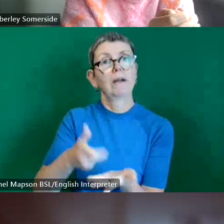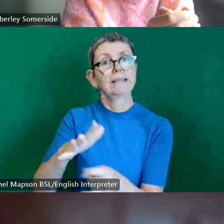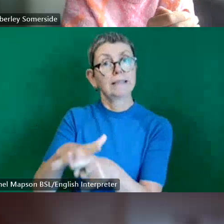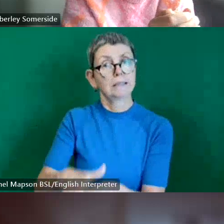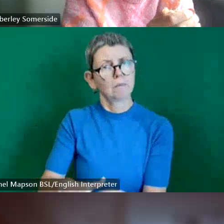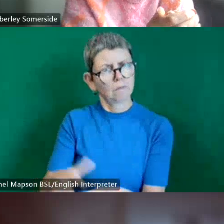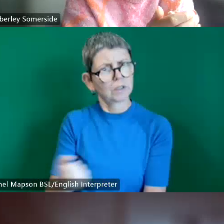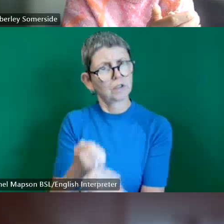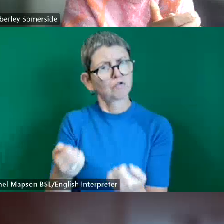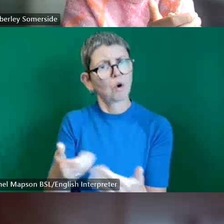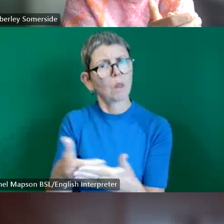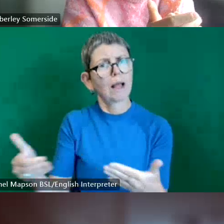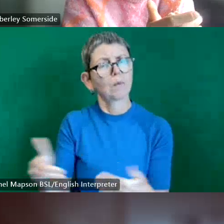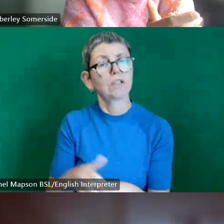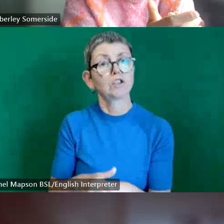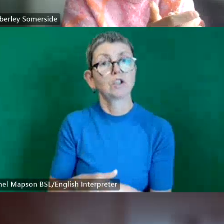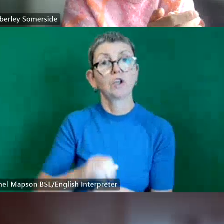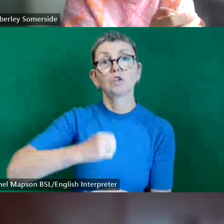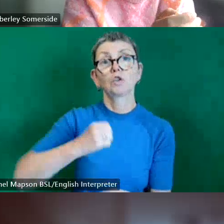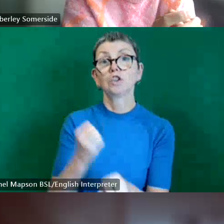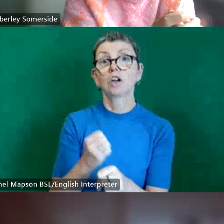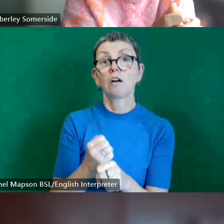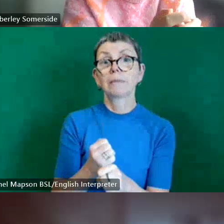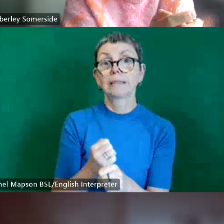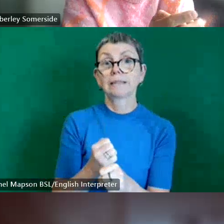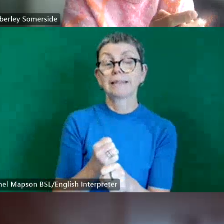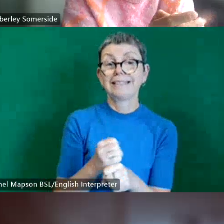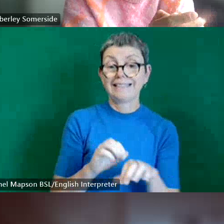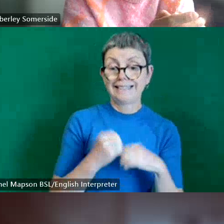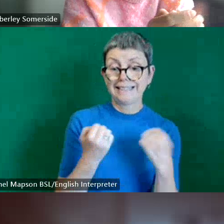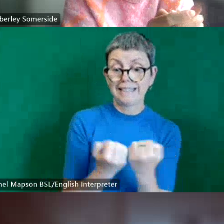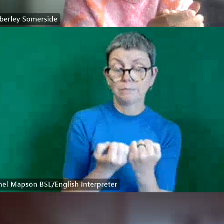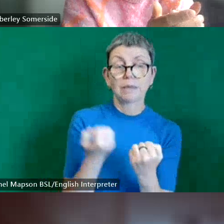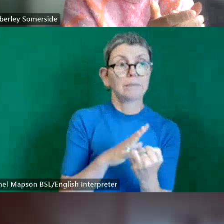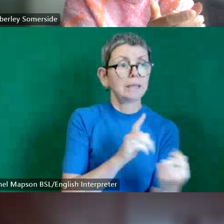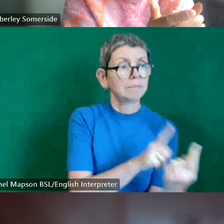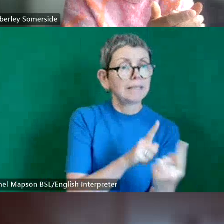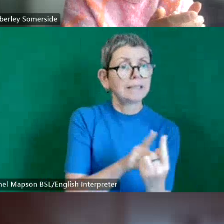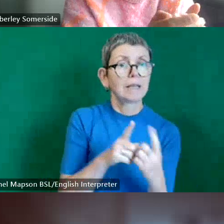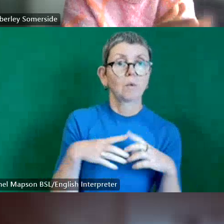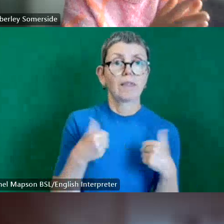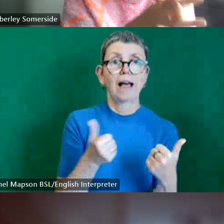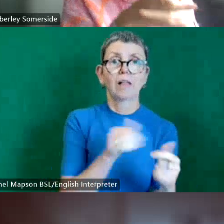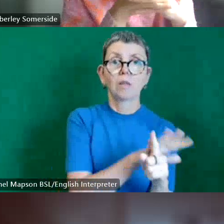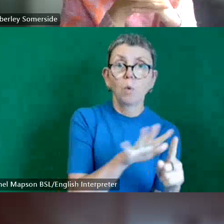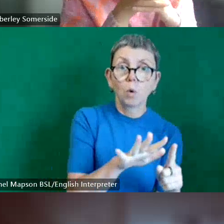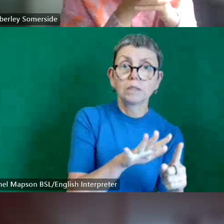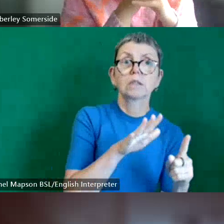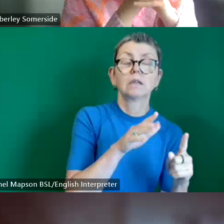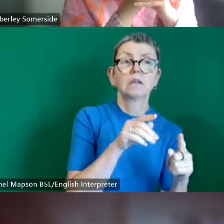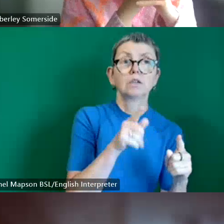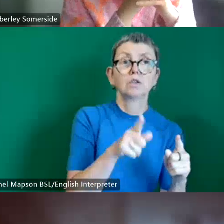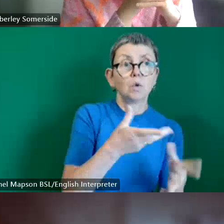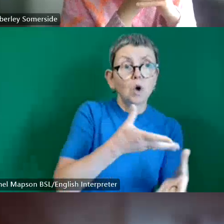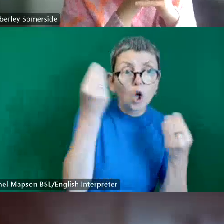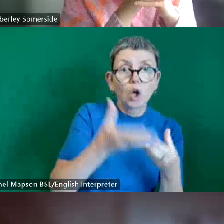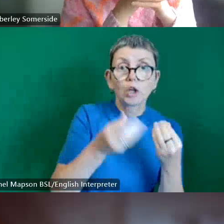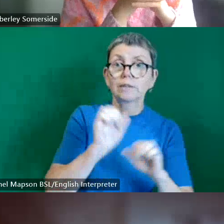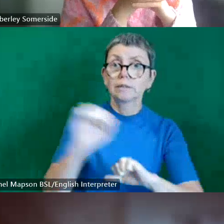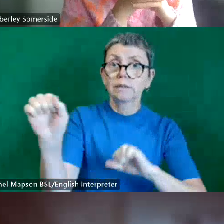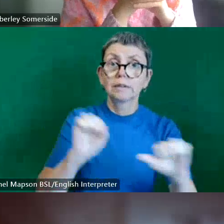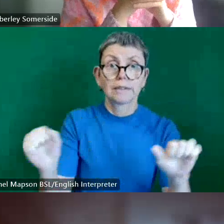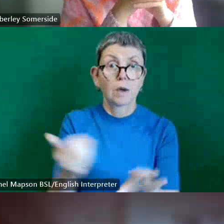strong. And the Scottish Government team has been meeting with health boards to learn about and to learn from the work that they're doing, and that's